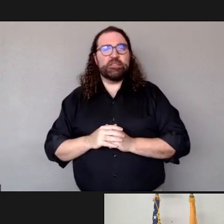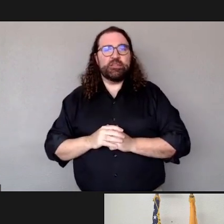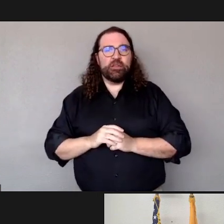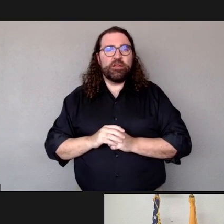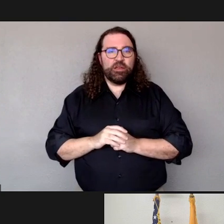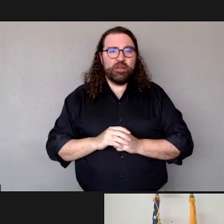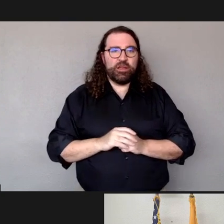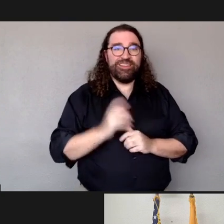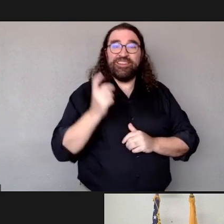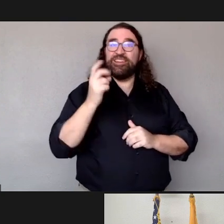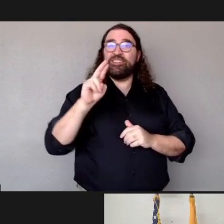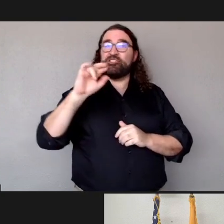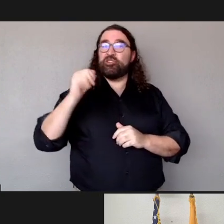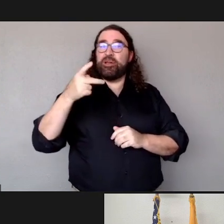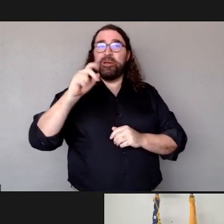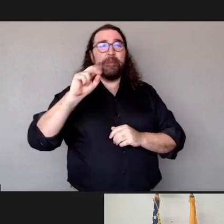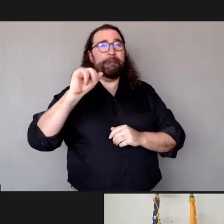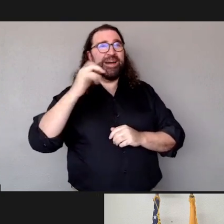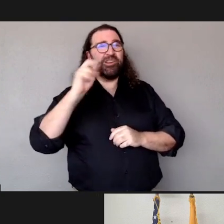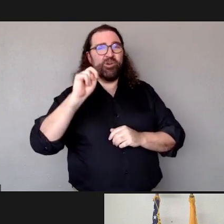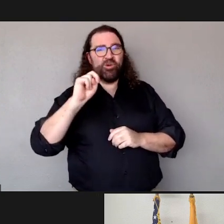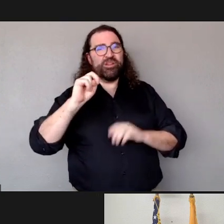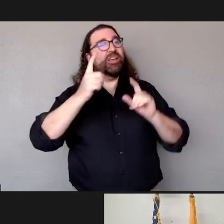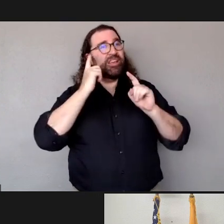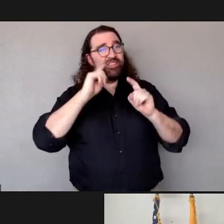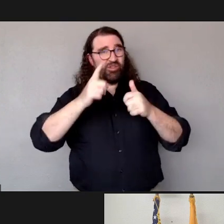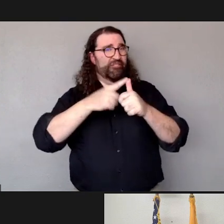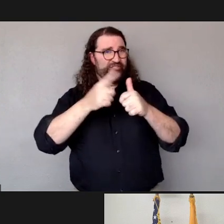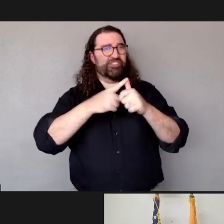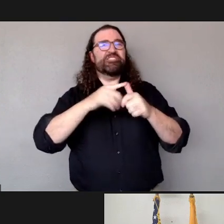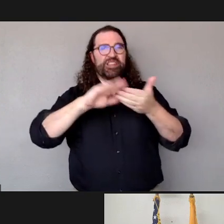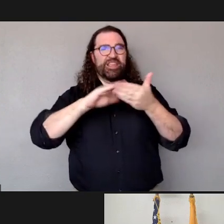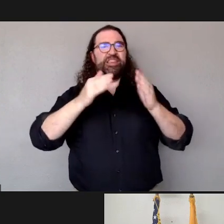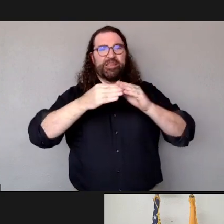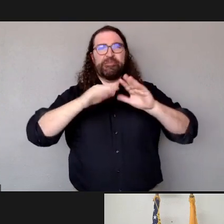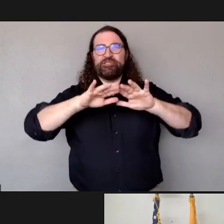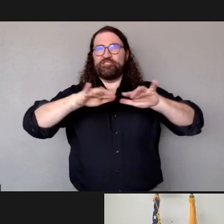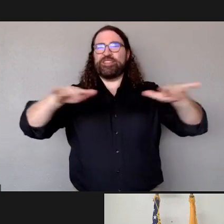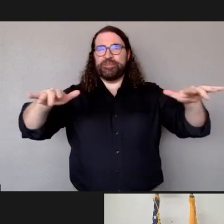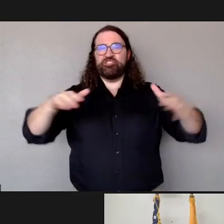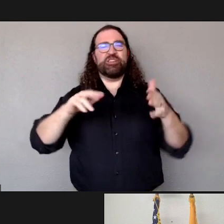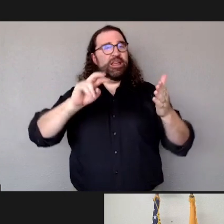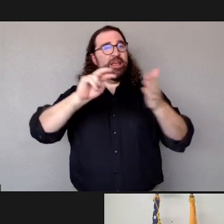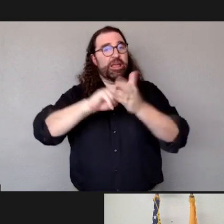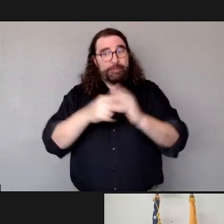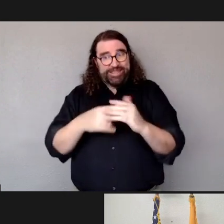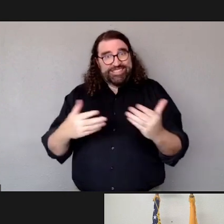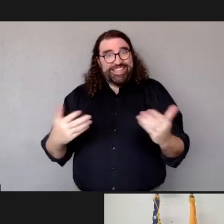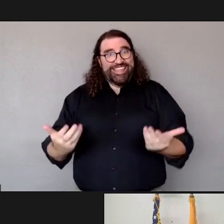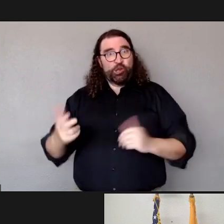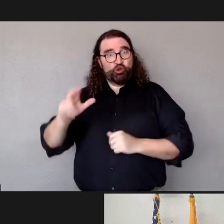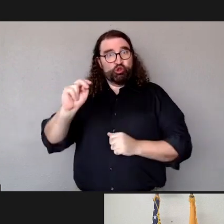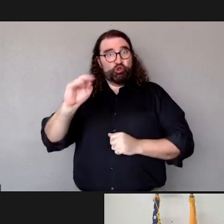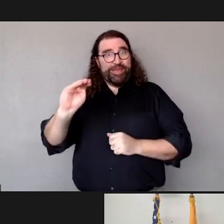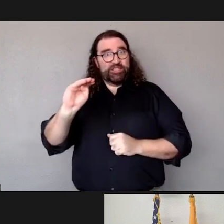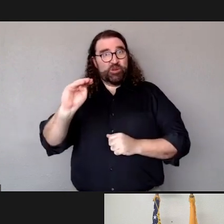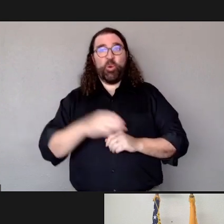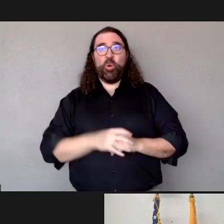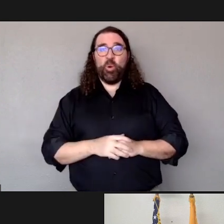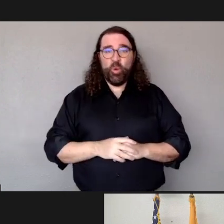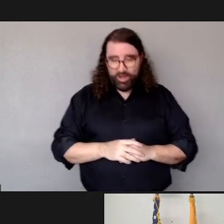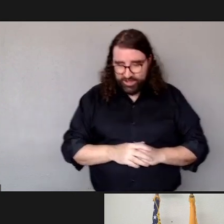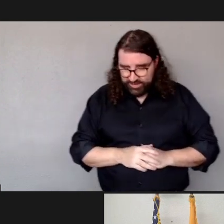Great. So I can talk about community transmission first. So community transmission just means here in New Mexico that there was someone who had